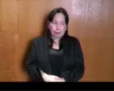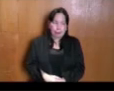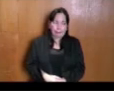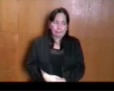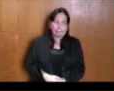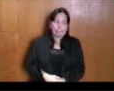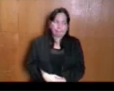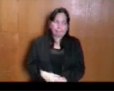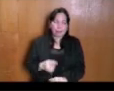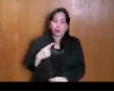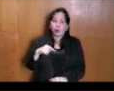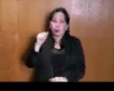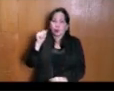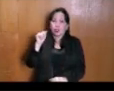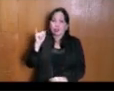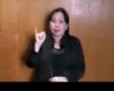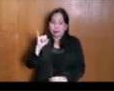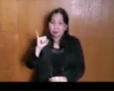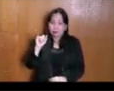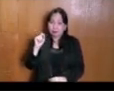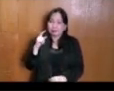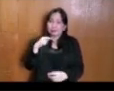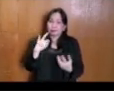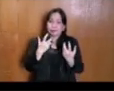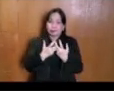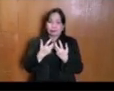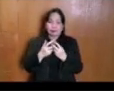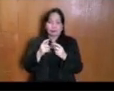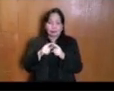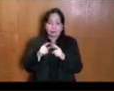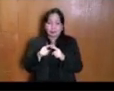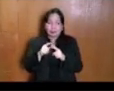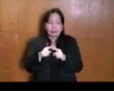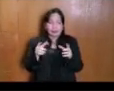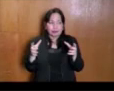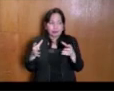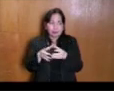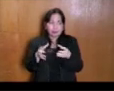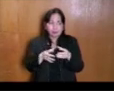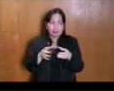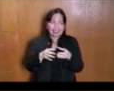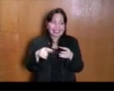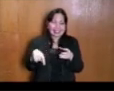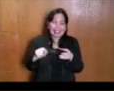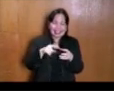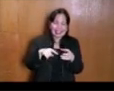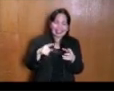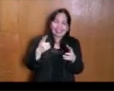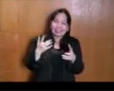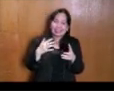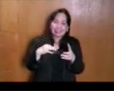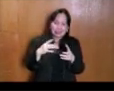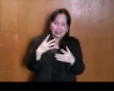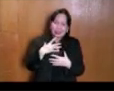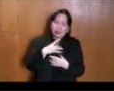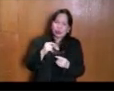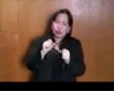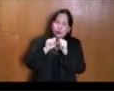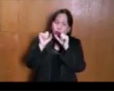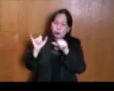So AI can be applied to a number of climate-relevant sectors, including electricity systems,